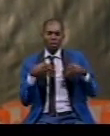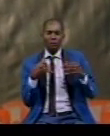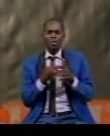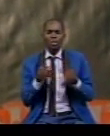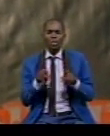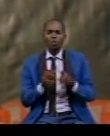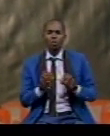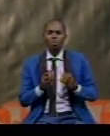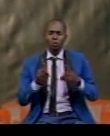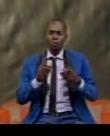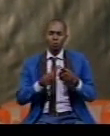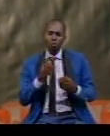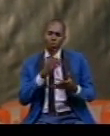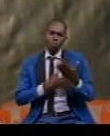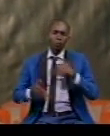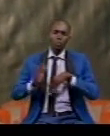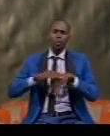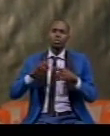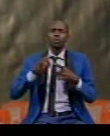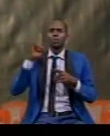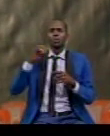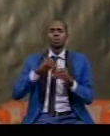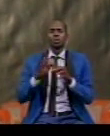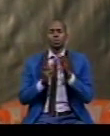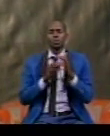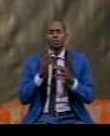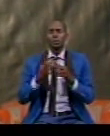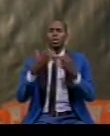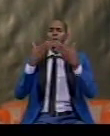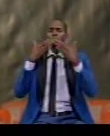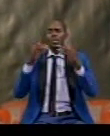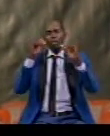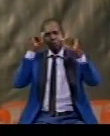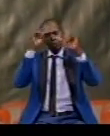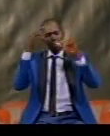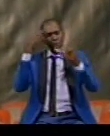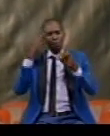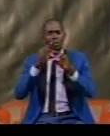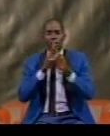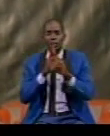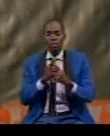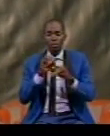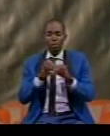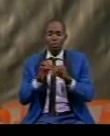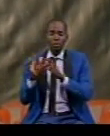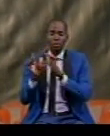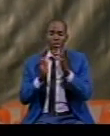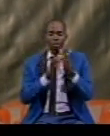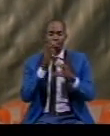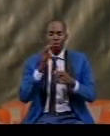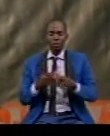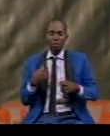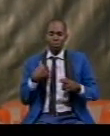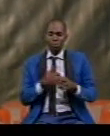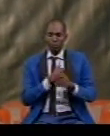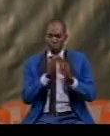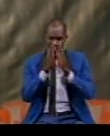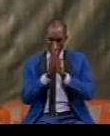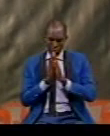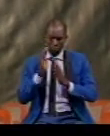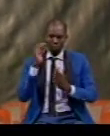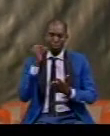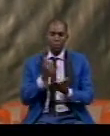the way, that's how salvation comes. Salvation does not come gradually of smoking 10